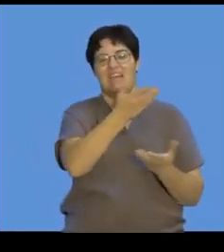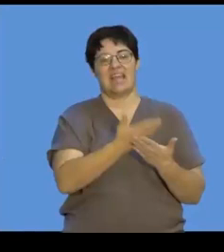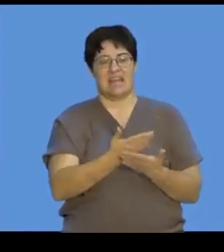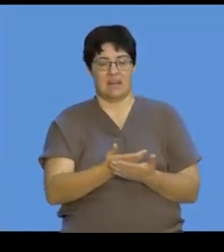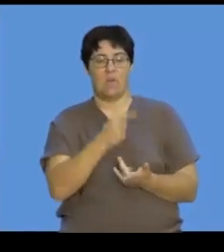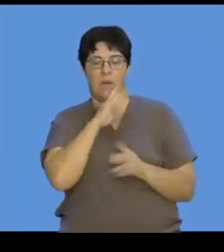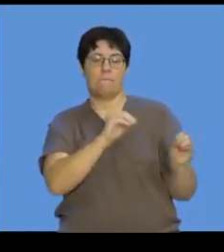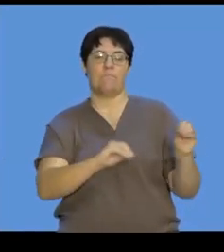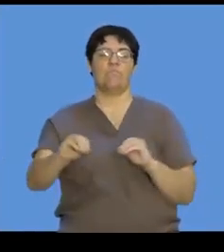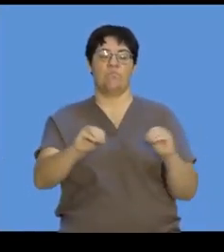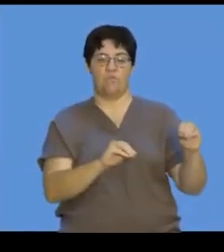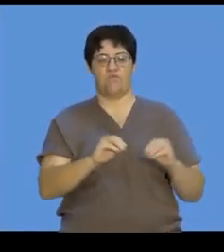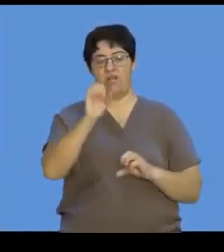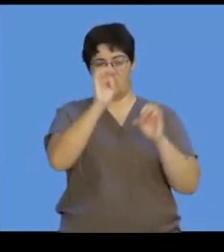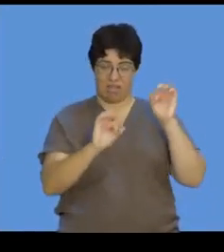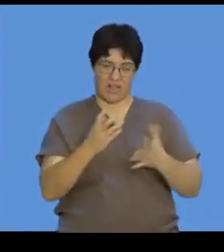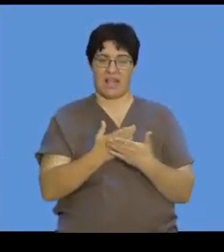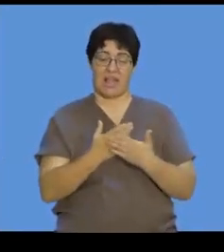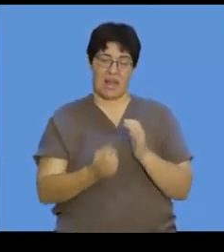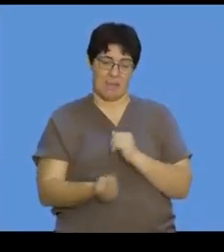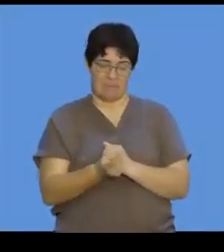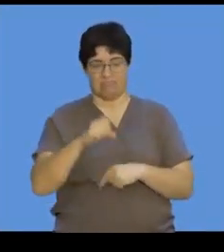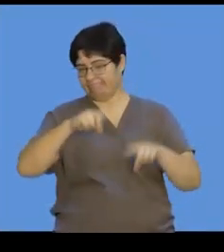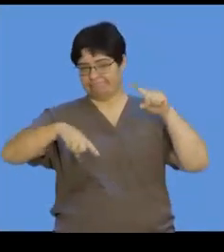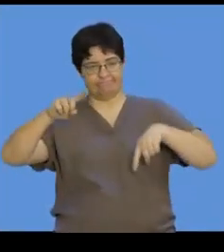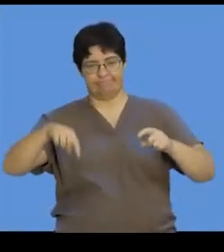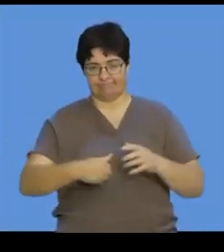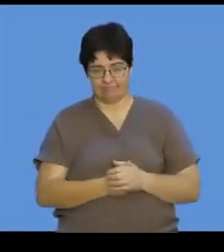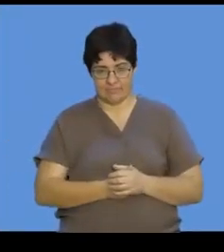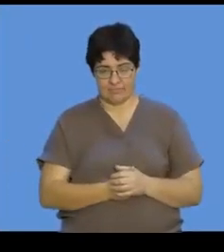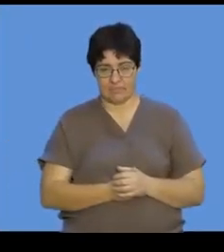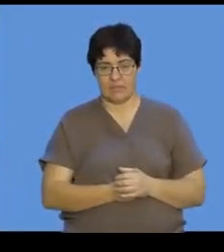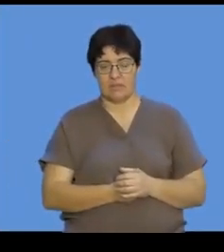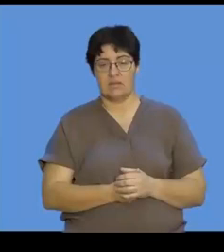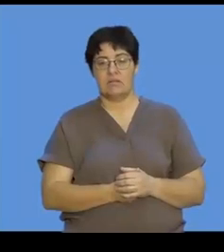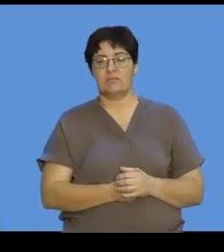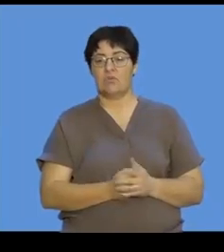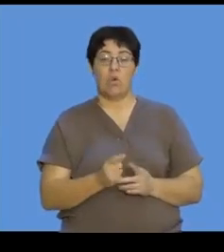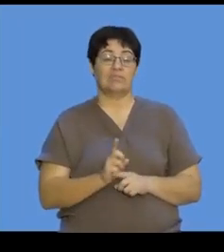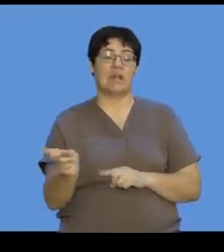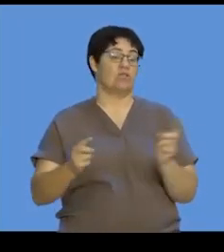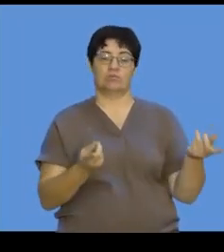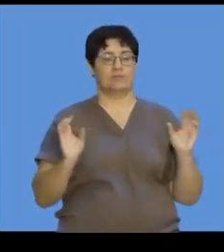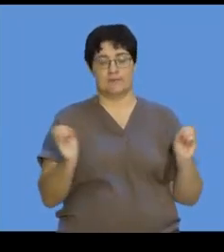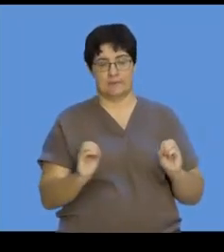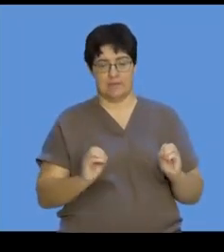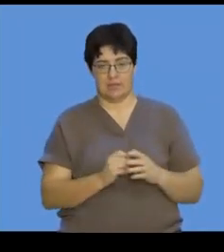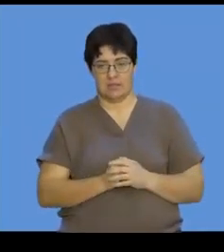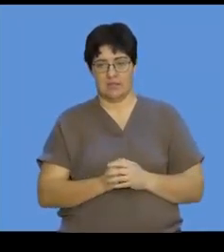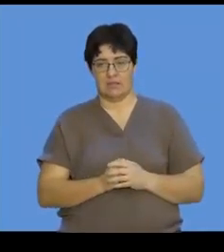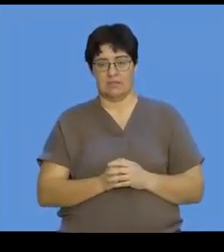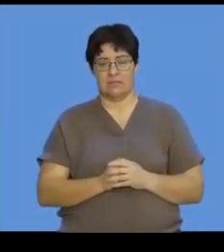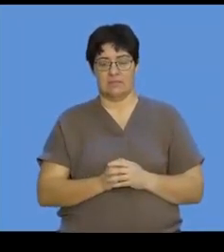is random. So there is random movement of particles, okay? So there is no sense of direction, okay? So the random